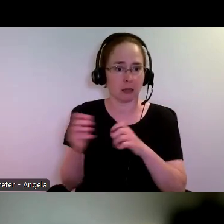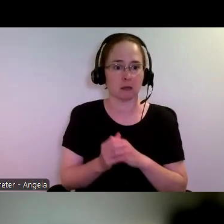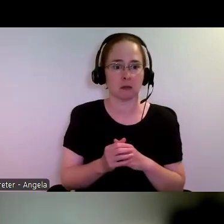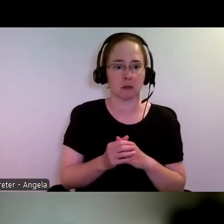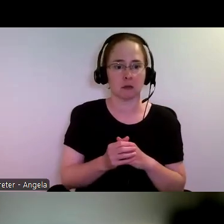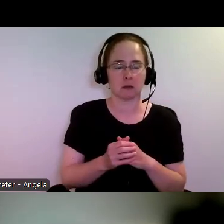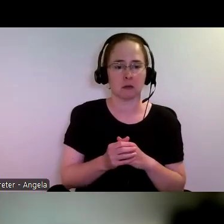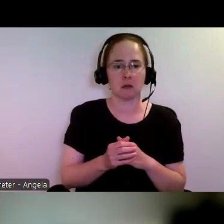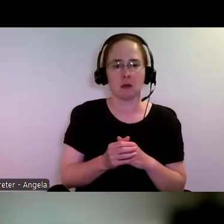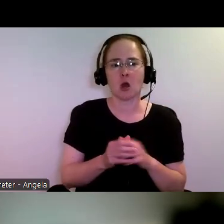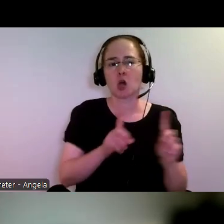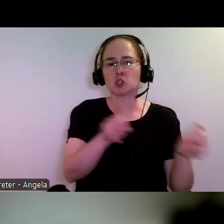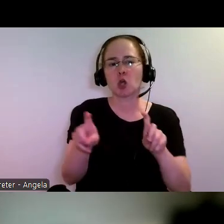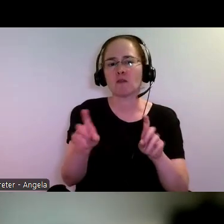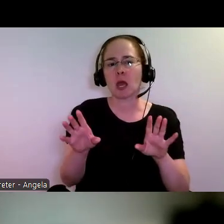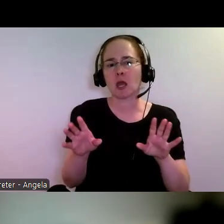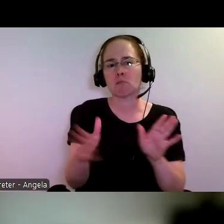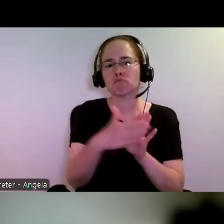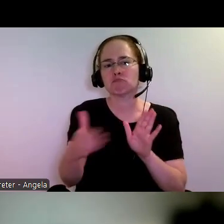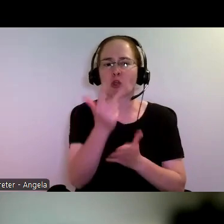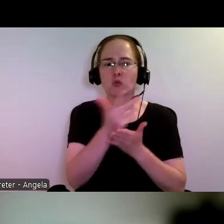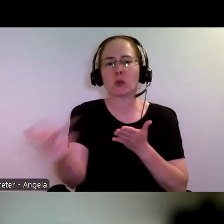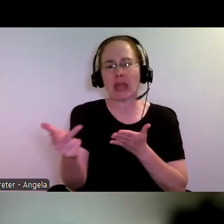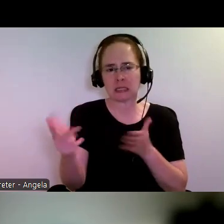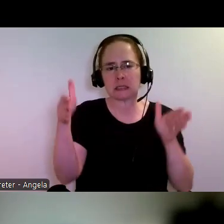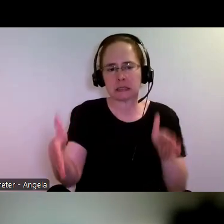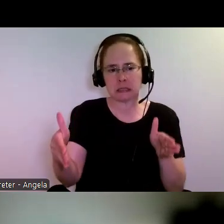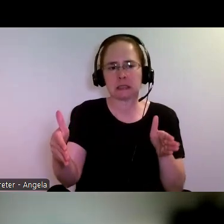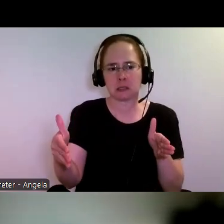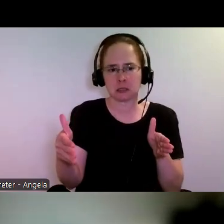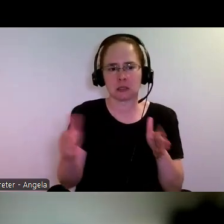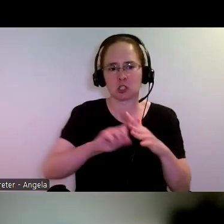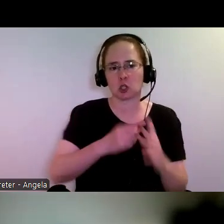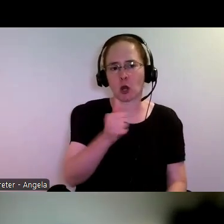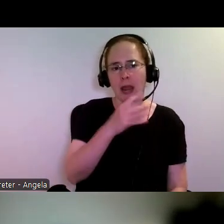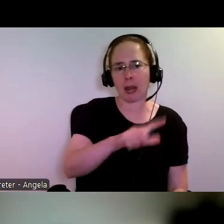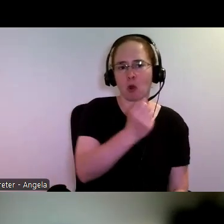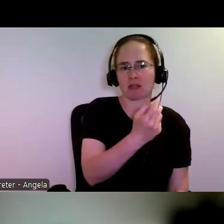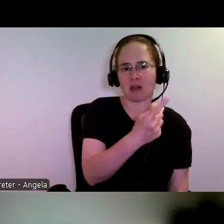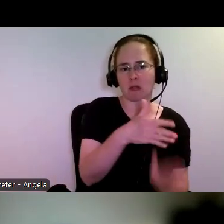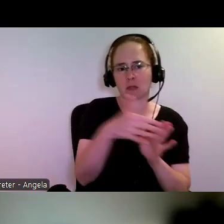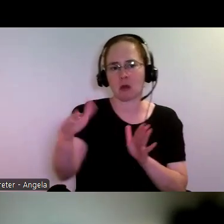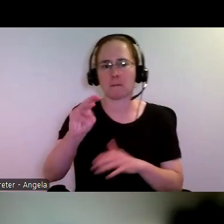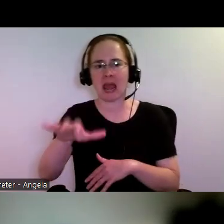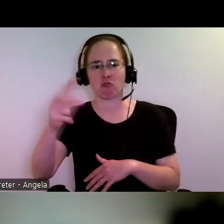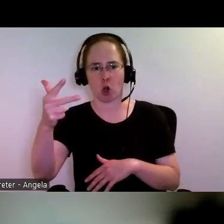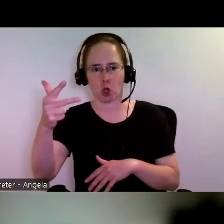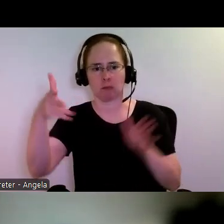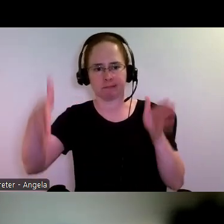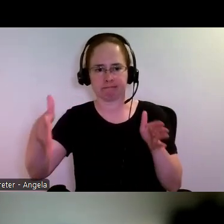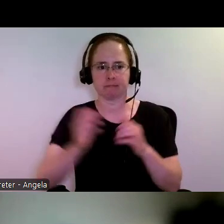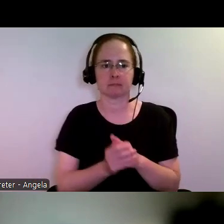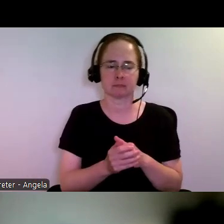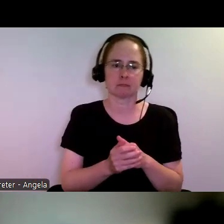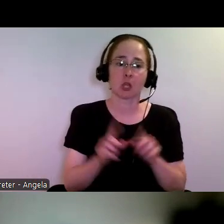survey was open for a little bit more than 3 weeks. We started April 11th and ended May 3rd. And the survey